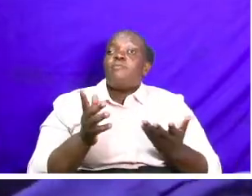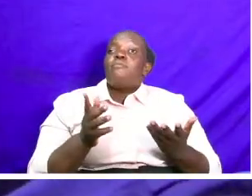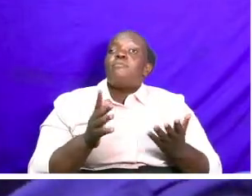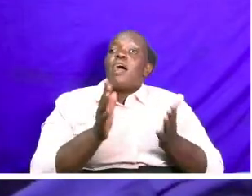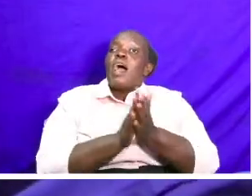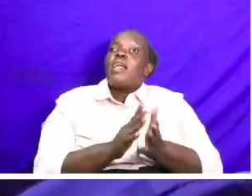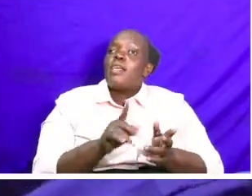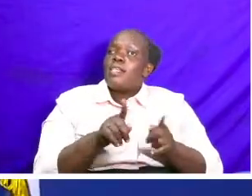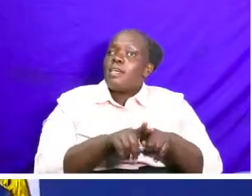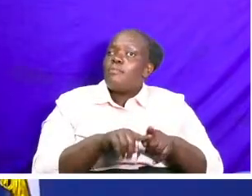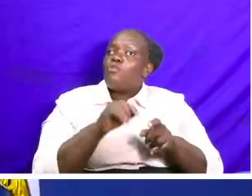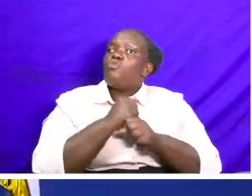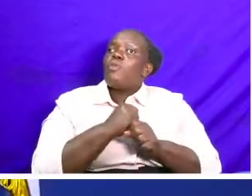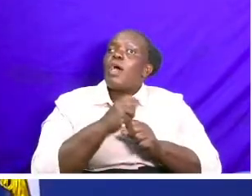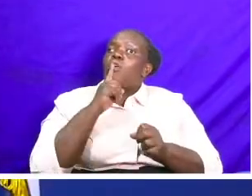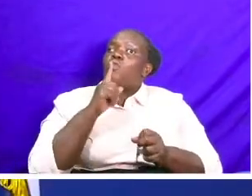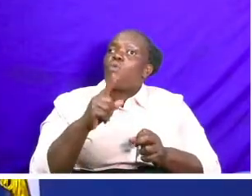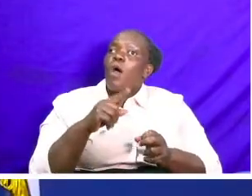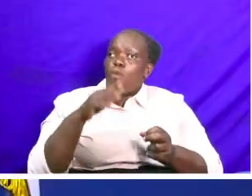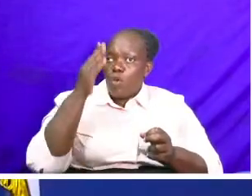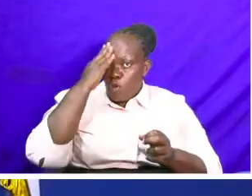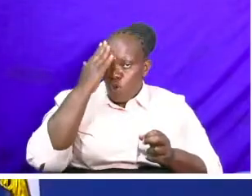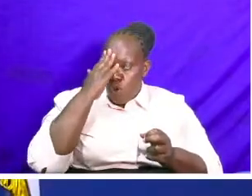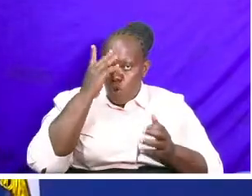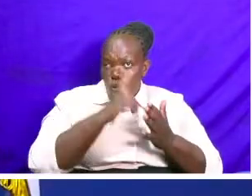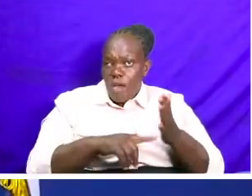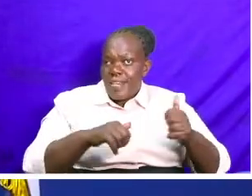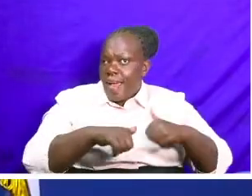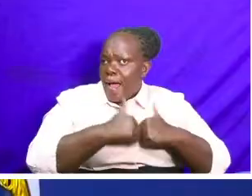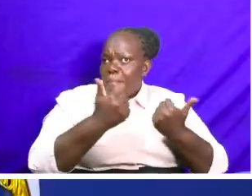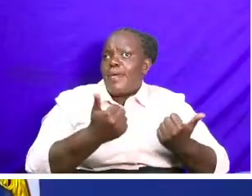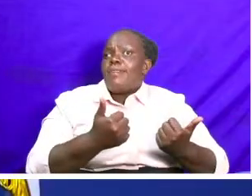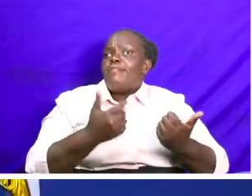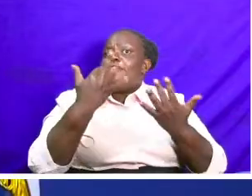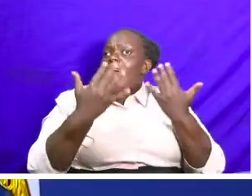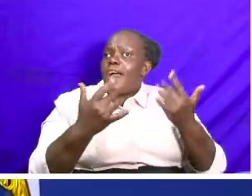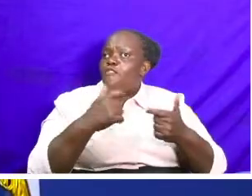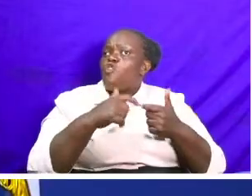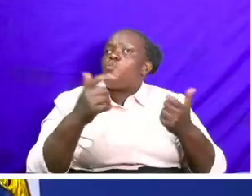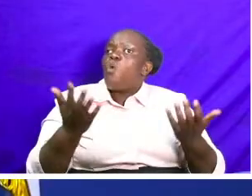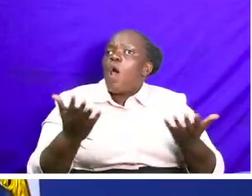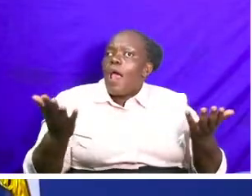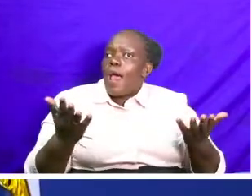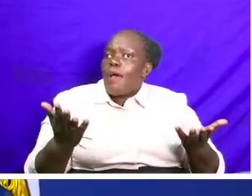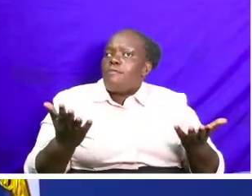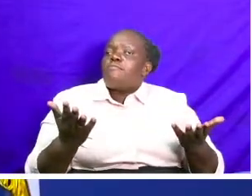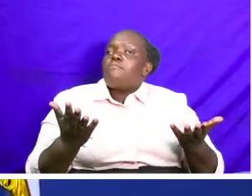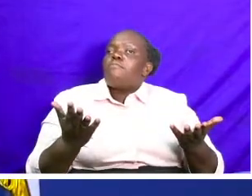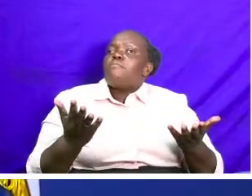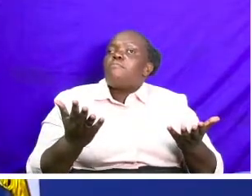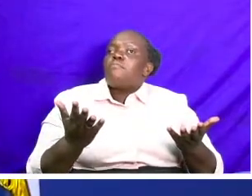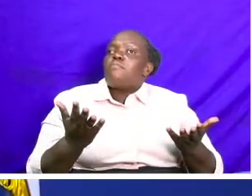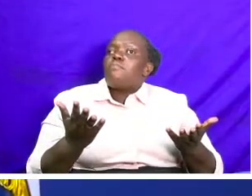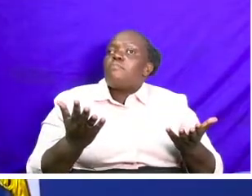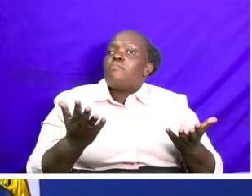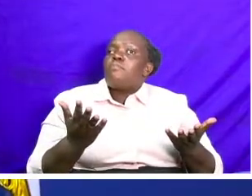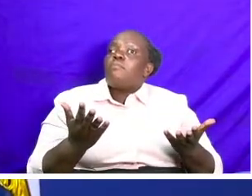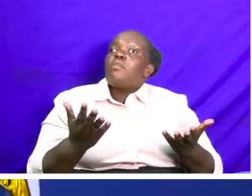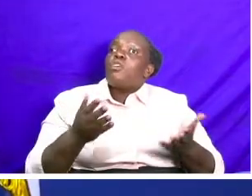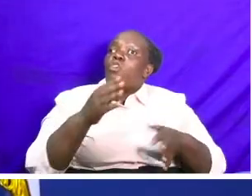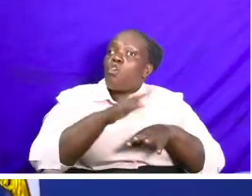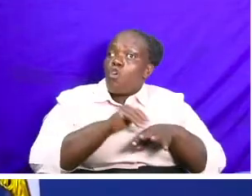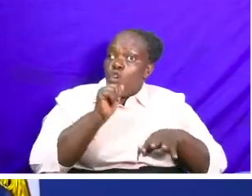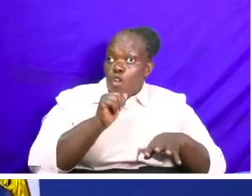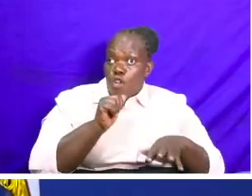and to also ensure that we get to know the basis upon which these fires are persistent. We call